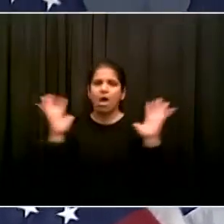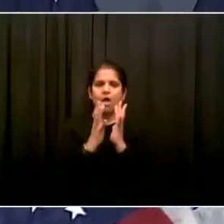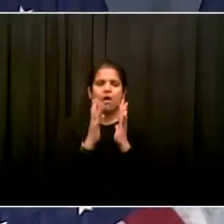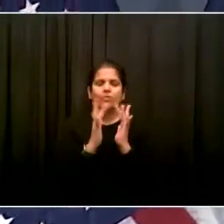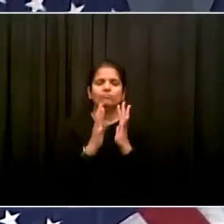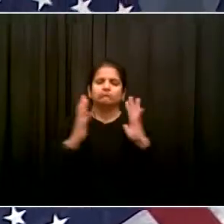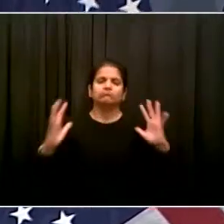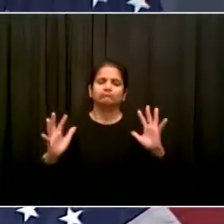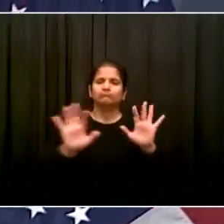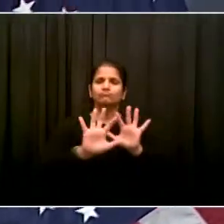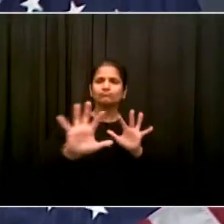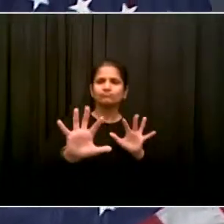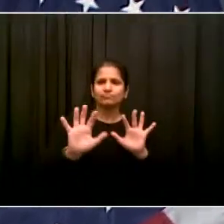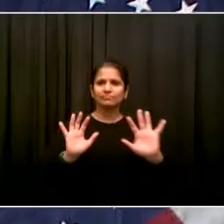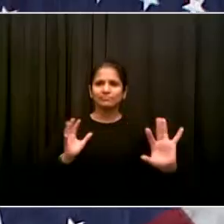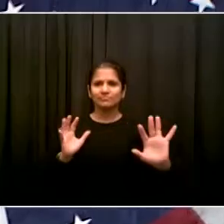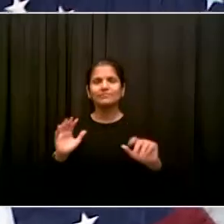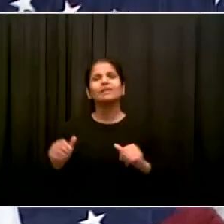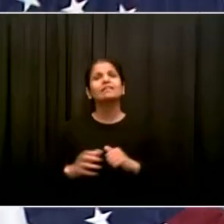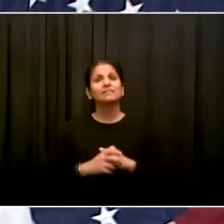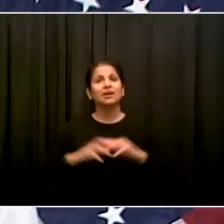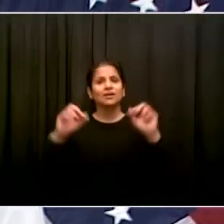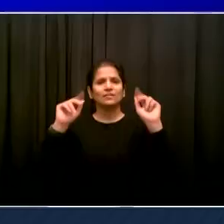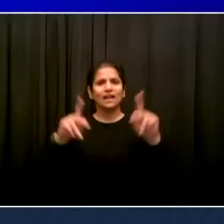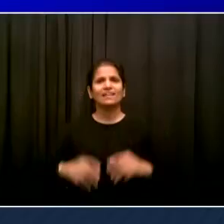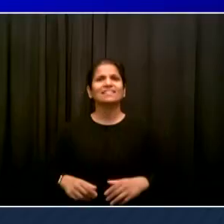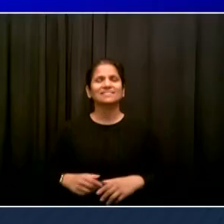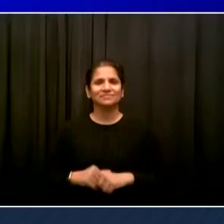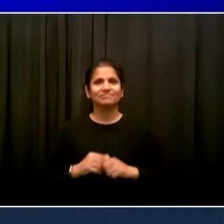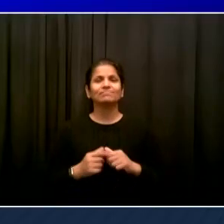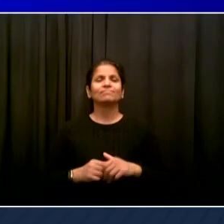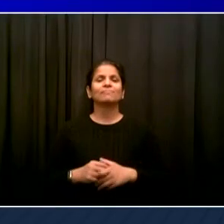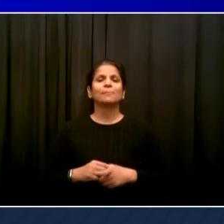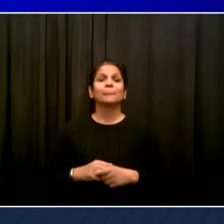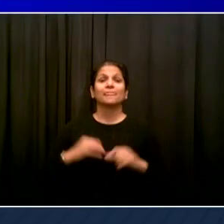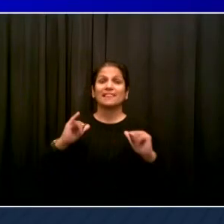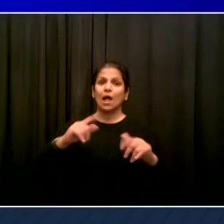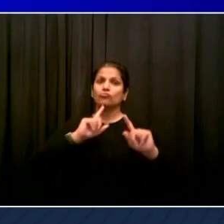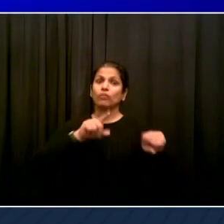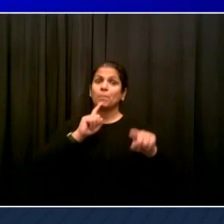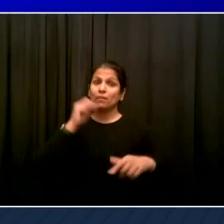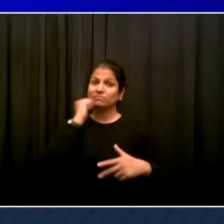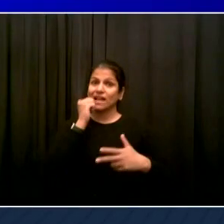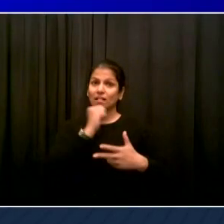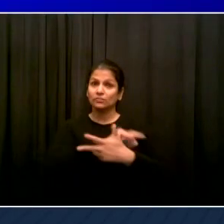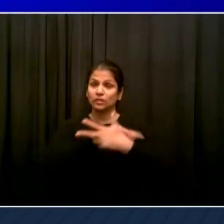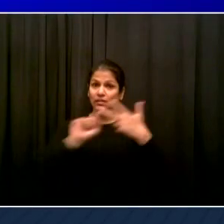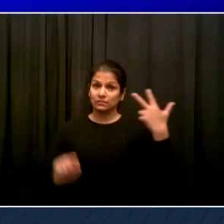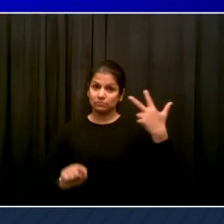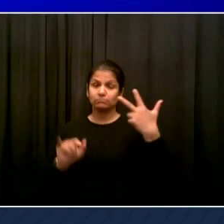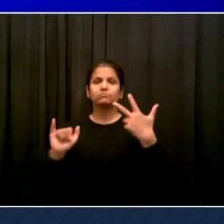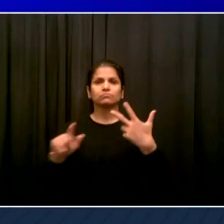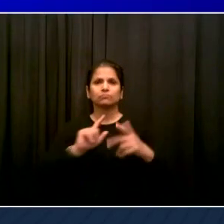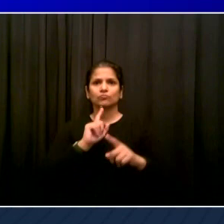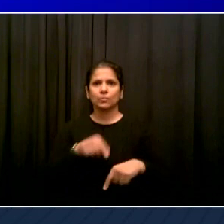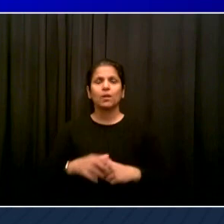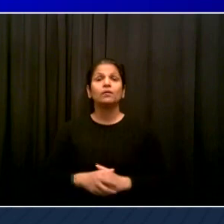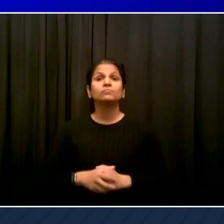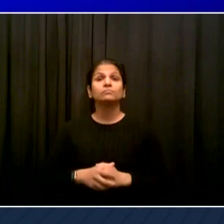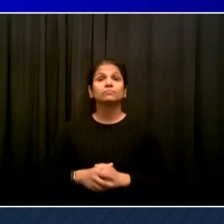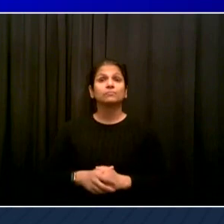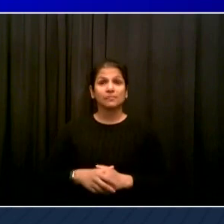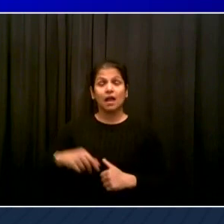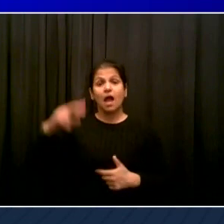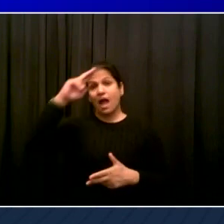let's talk about the indicators for today. Number one, daily number of people admitted to New York City hospitals for suspected COVID-19.